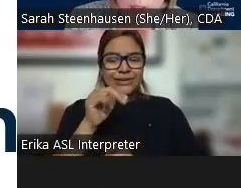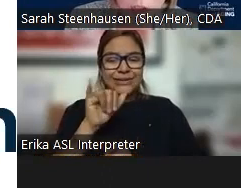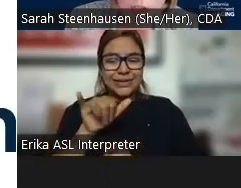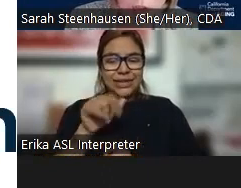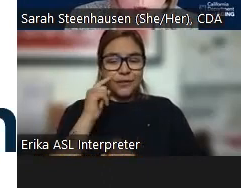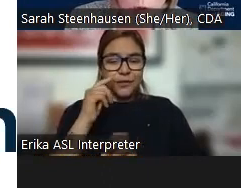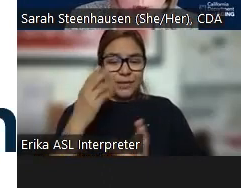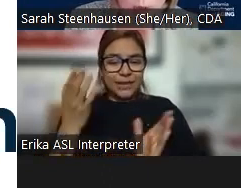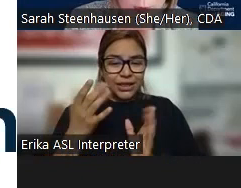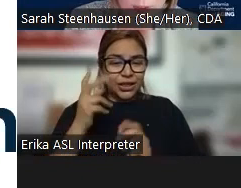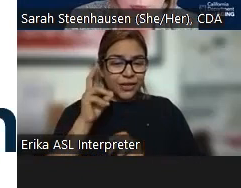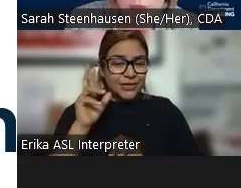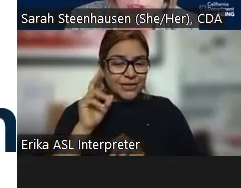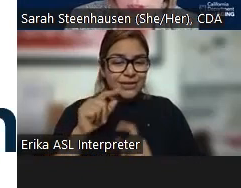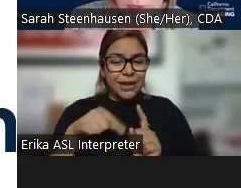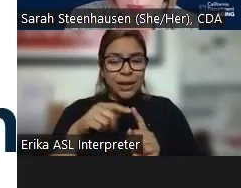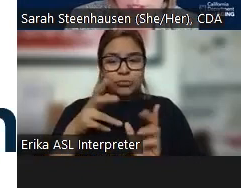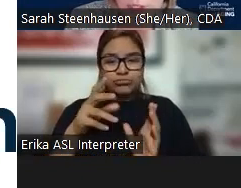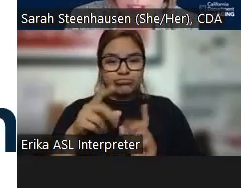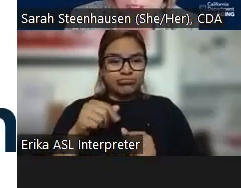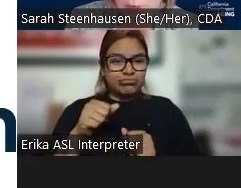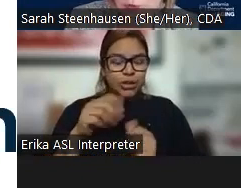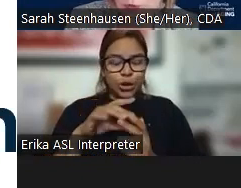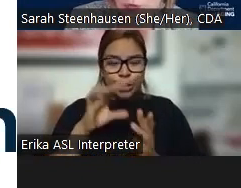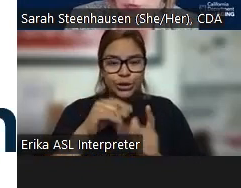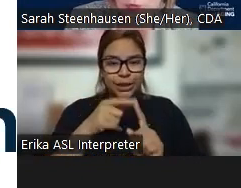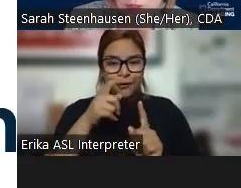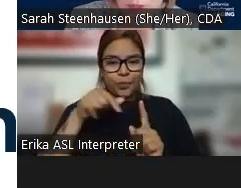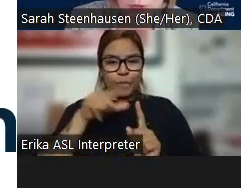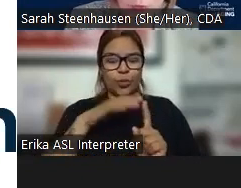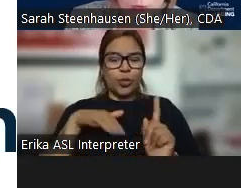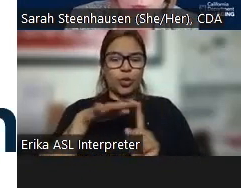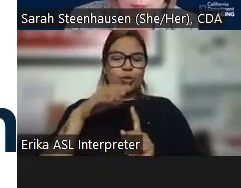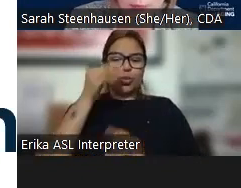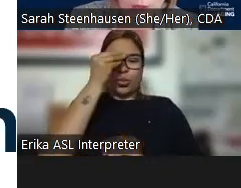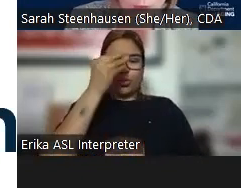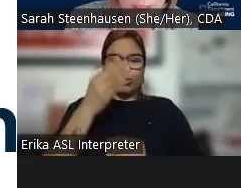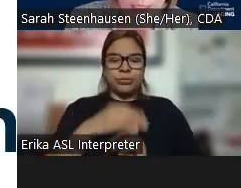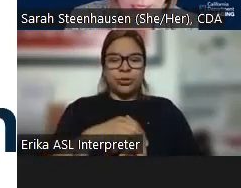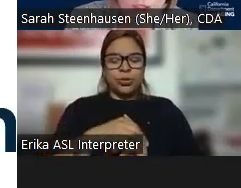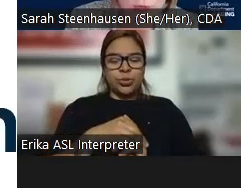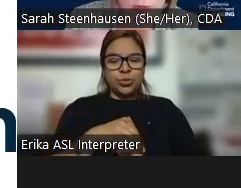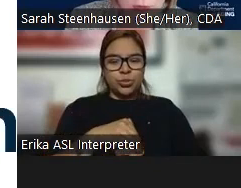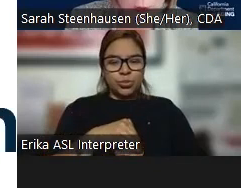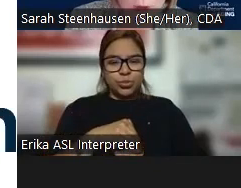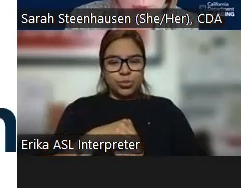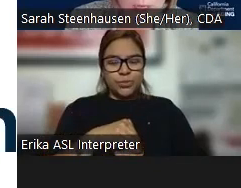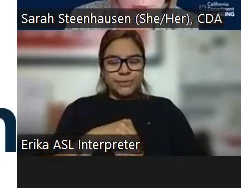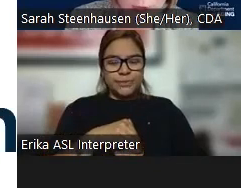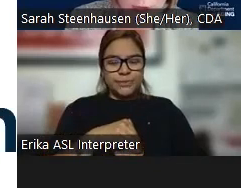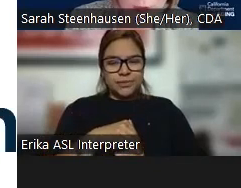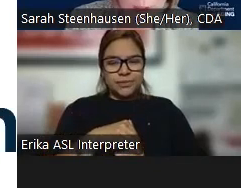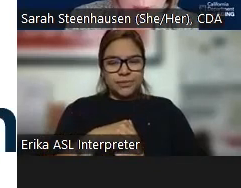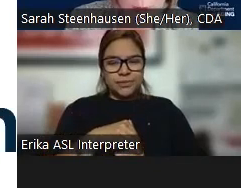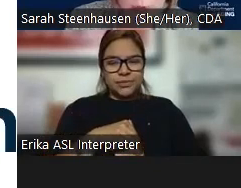any questions or requests for additional information, we told her to feel free to engage and follow up